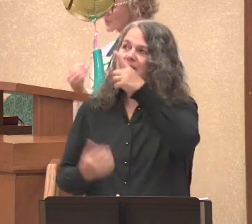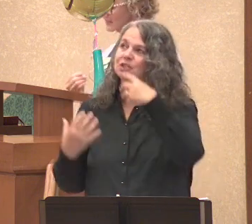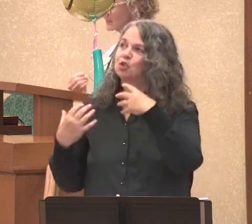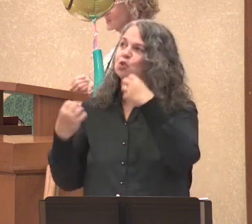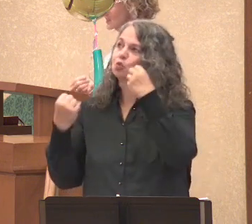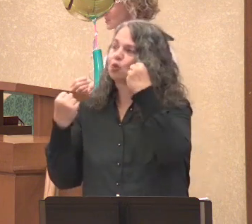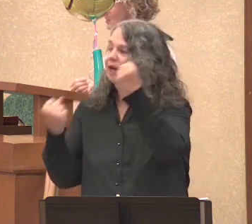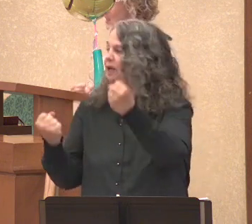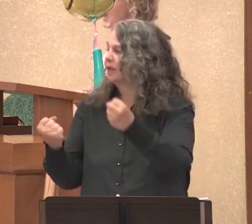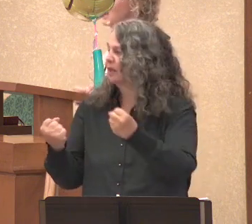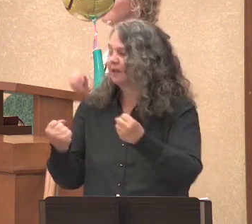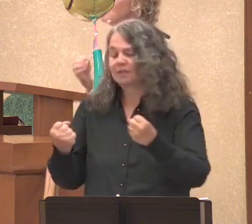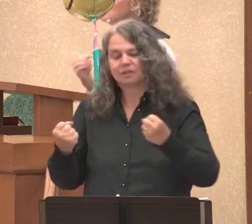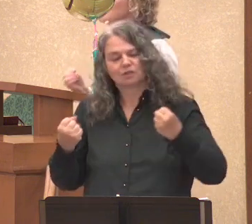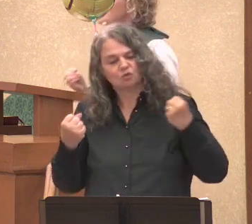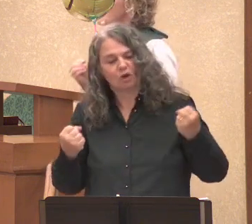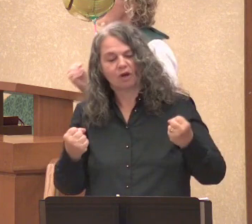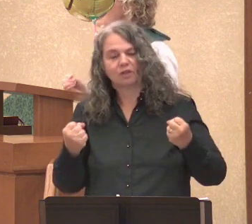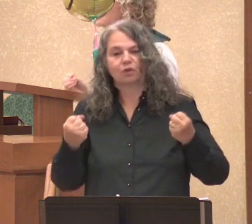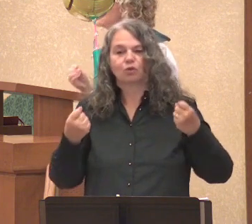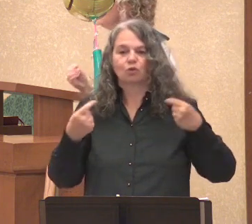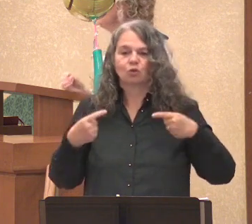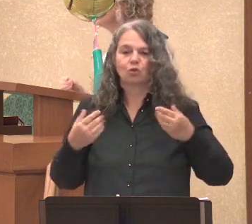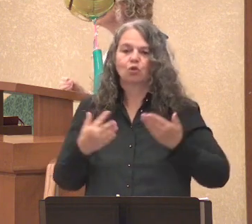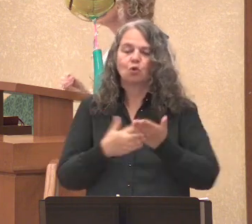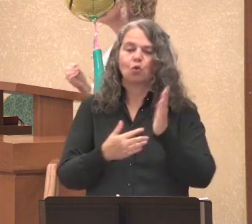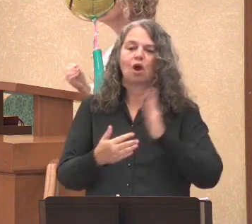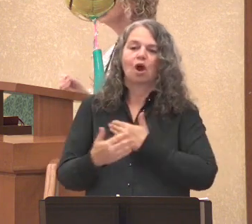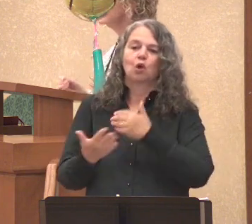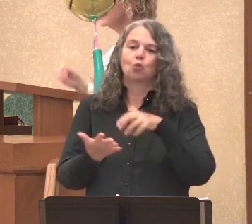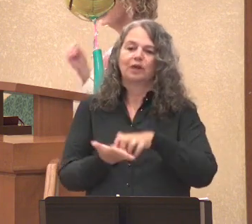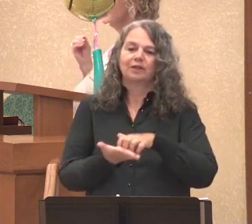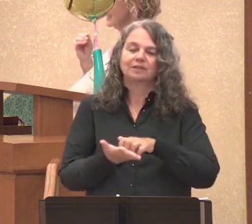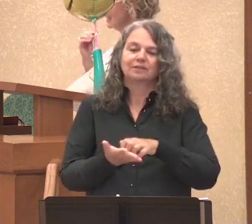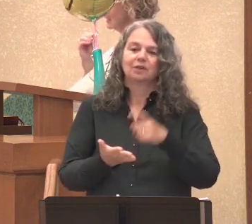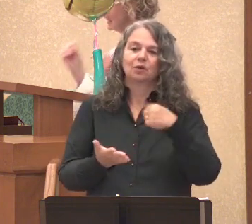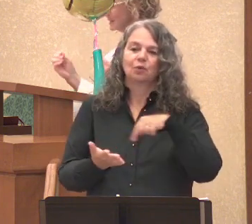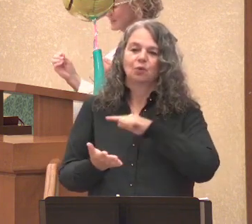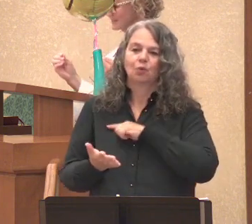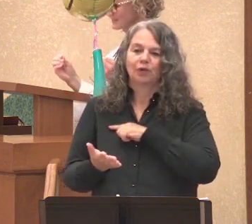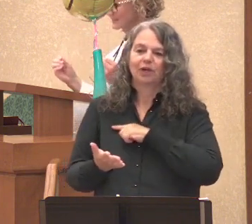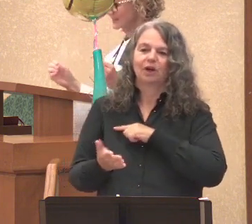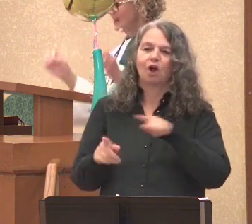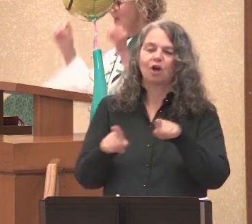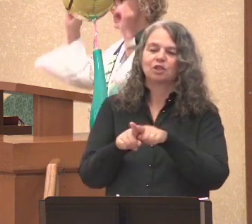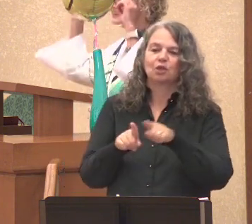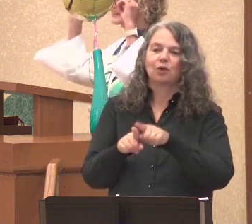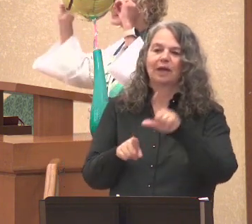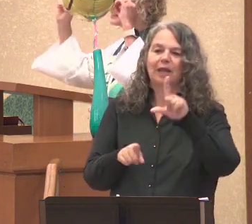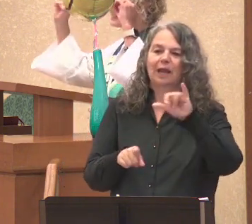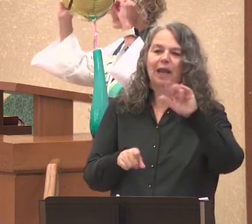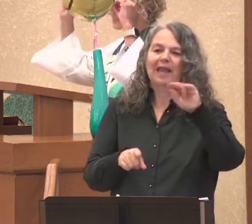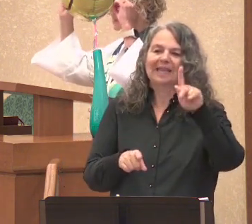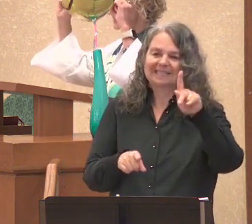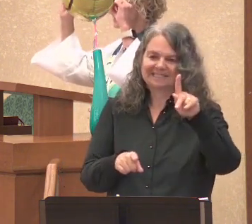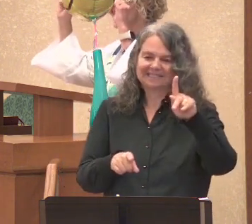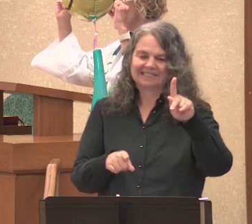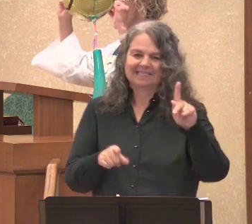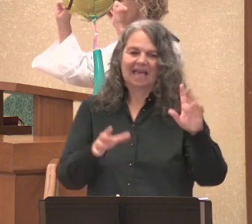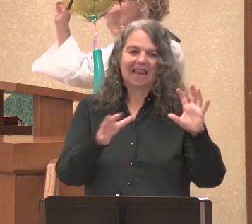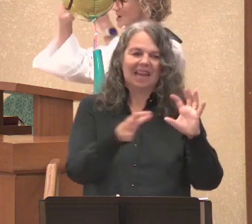our weaknesses, but we are also meant to be links. And links,